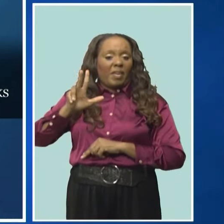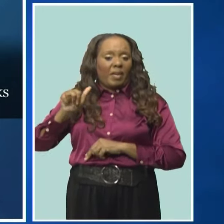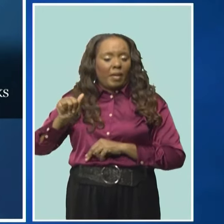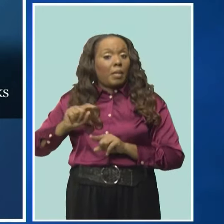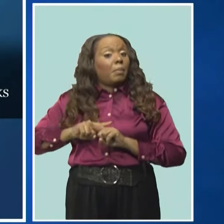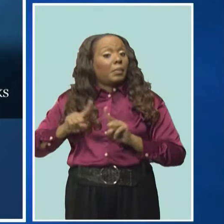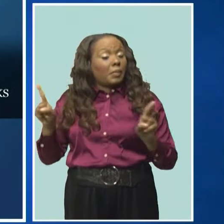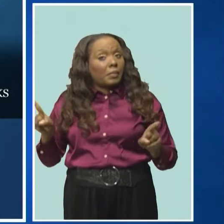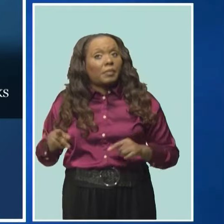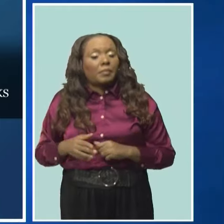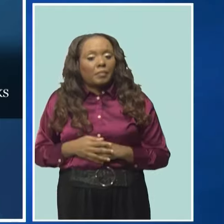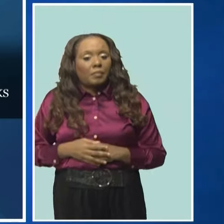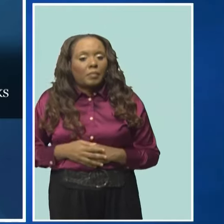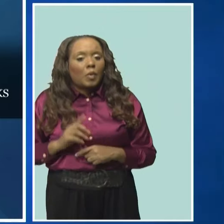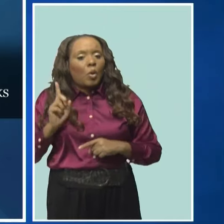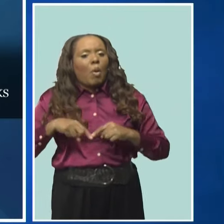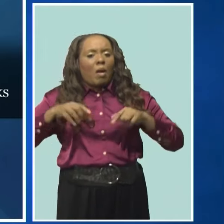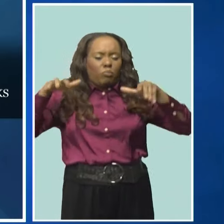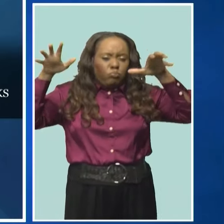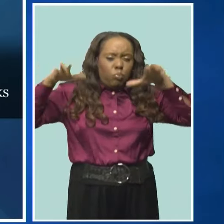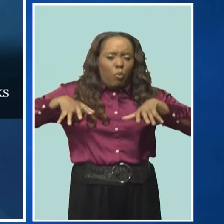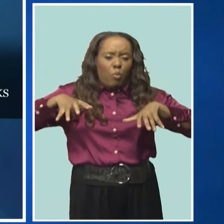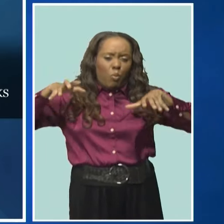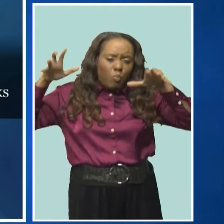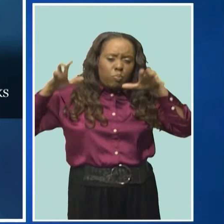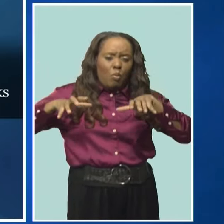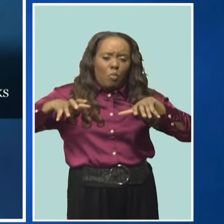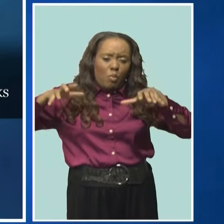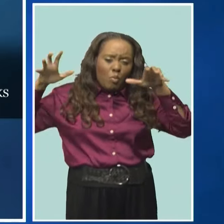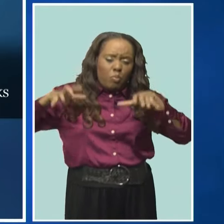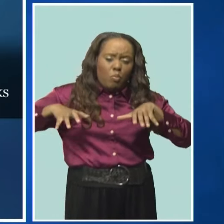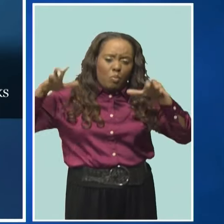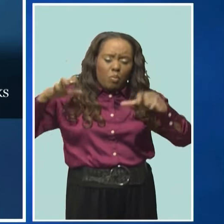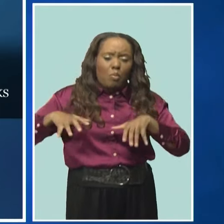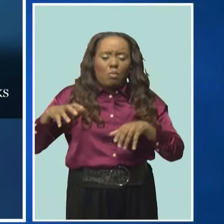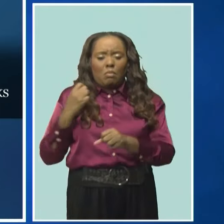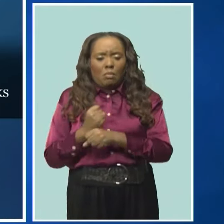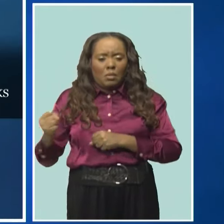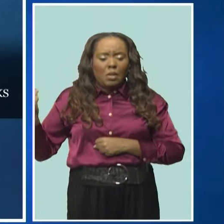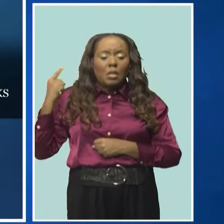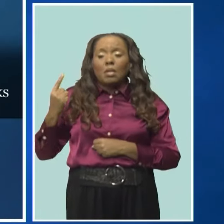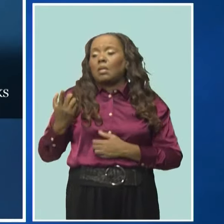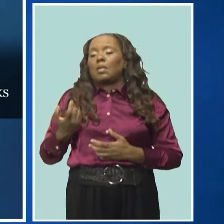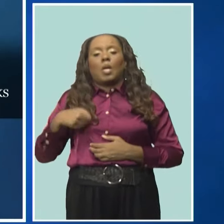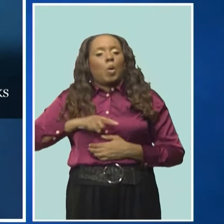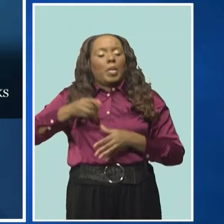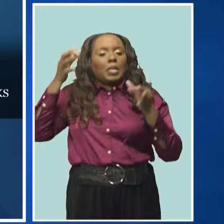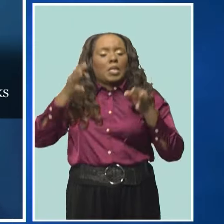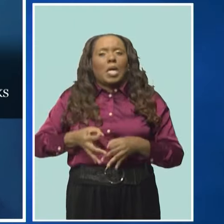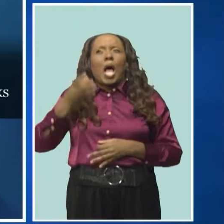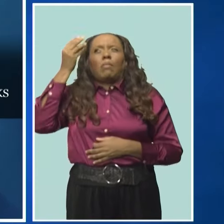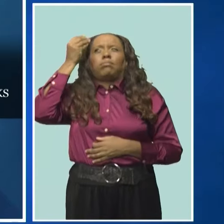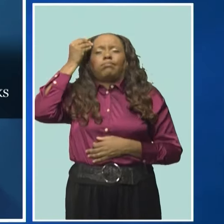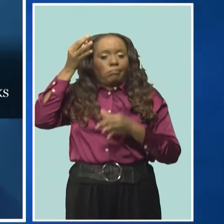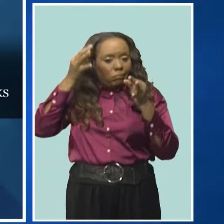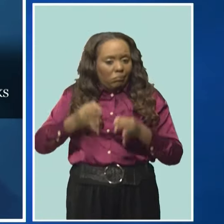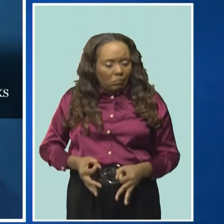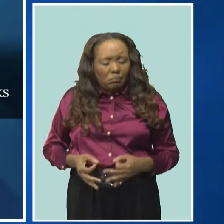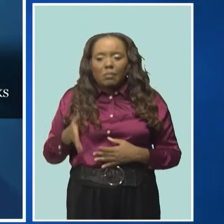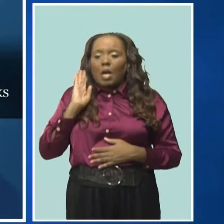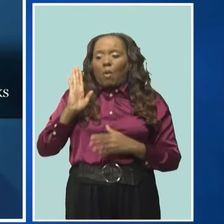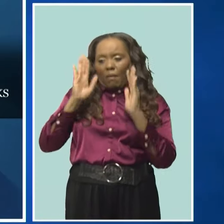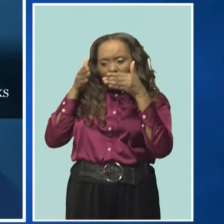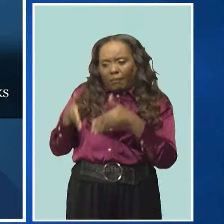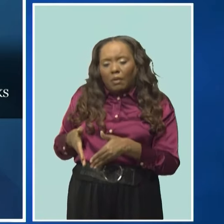became compromised due to heavy rains, which we experienced late last year. And we took the immediate decision to have Complant focus